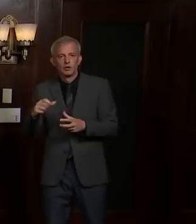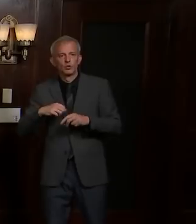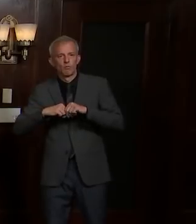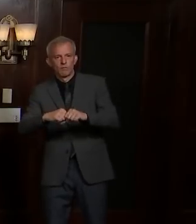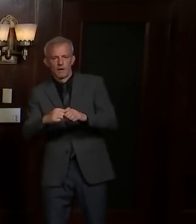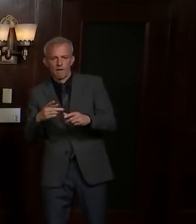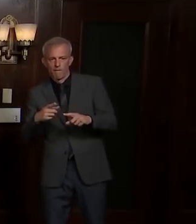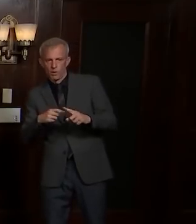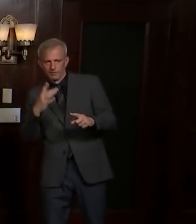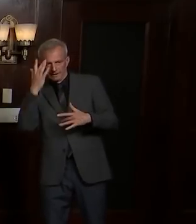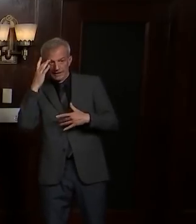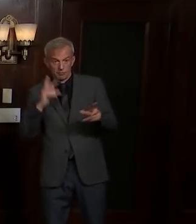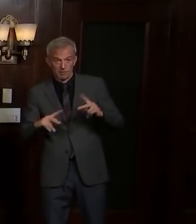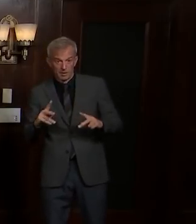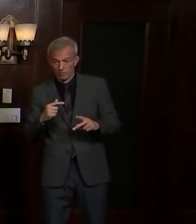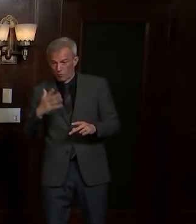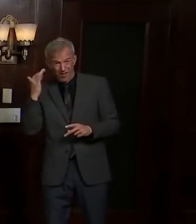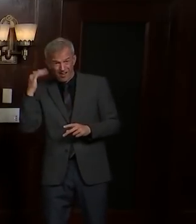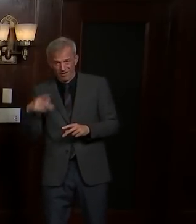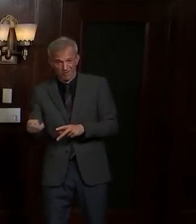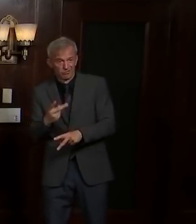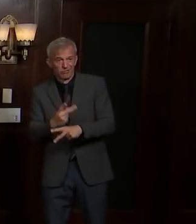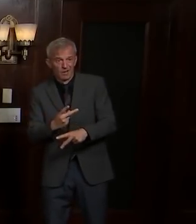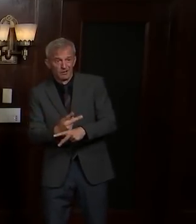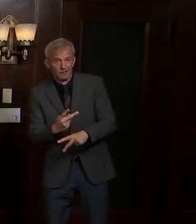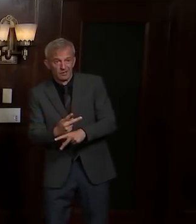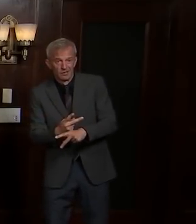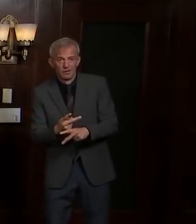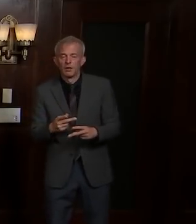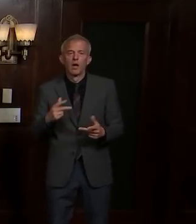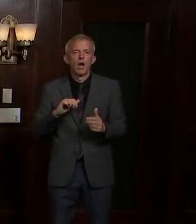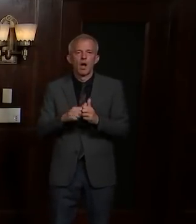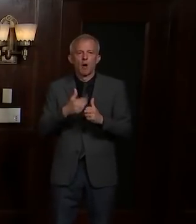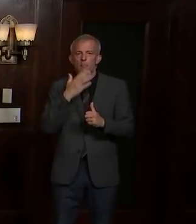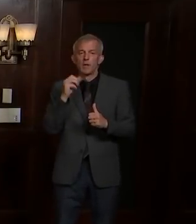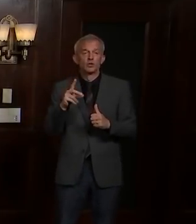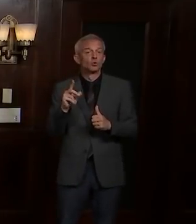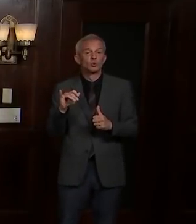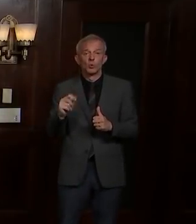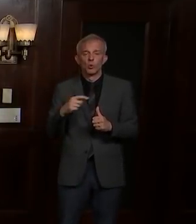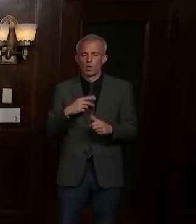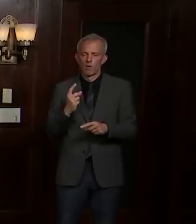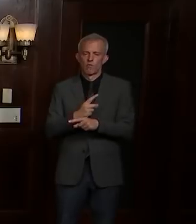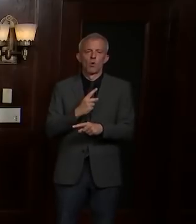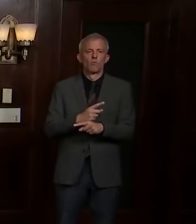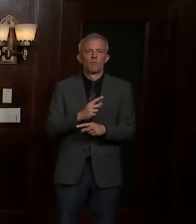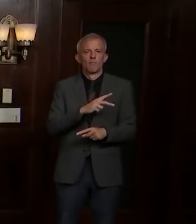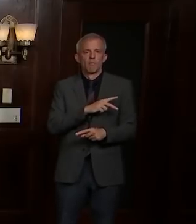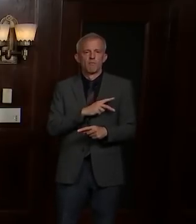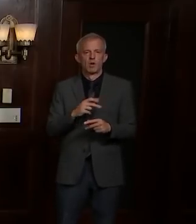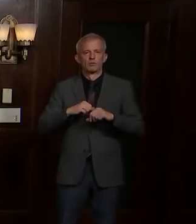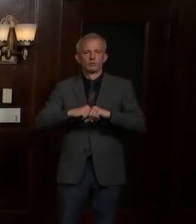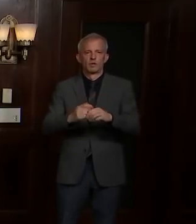way for them to do that is with the appropriate personal protection equipment. There isn't a single person in the general public that needs